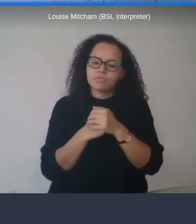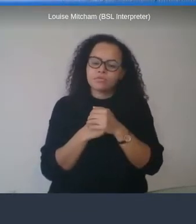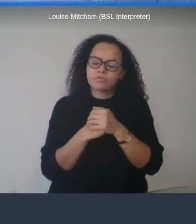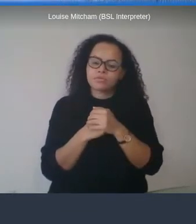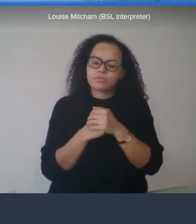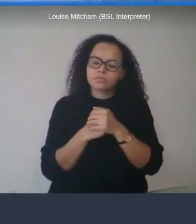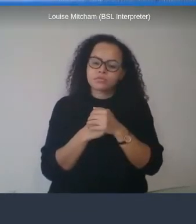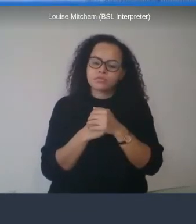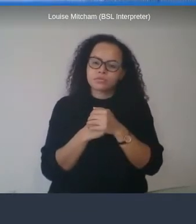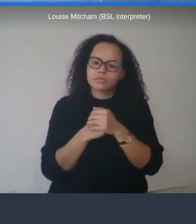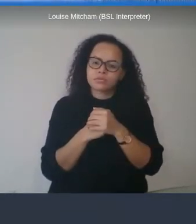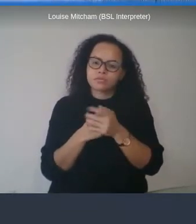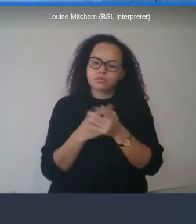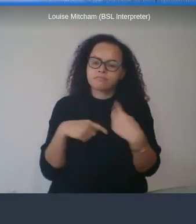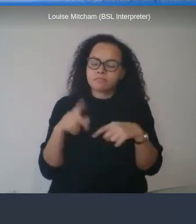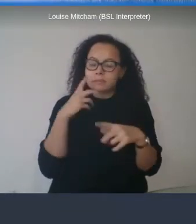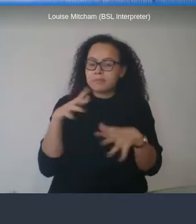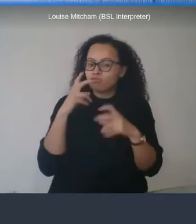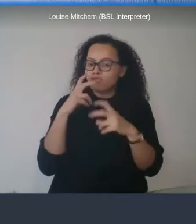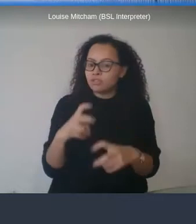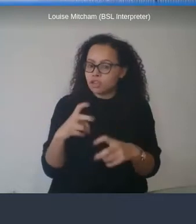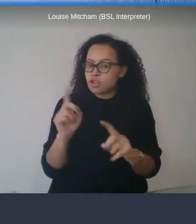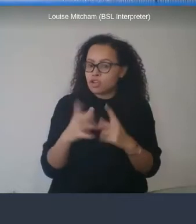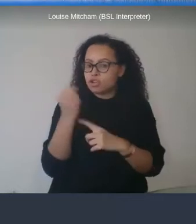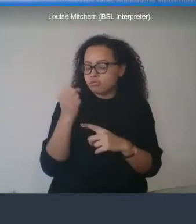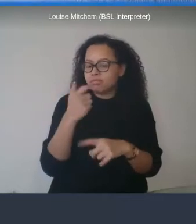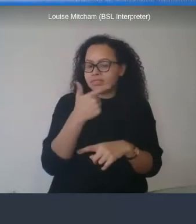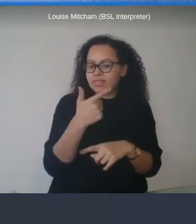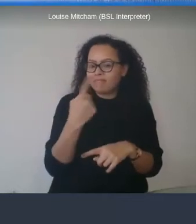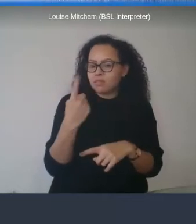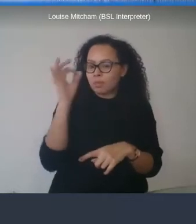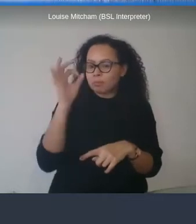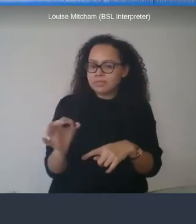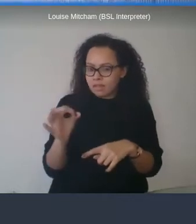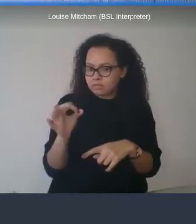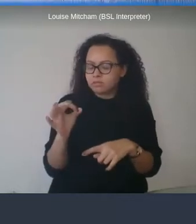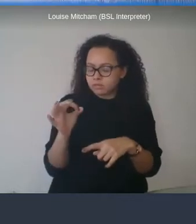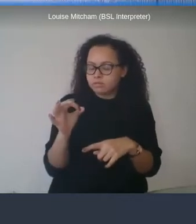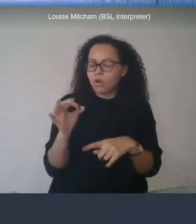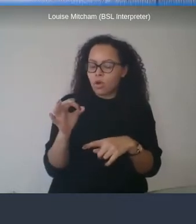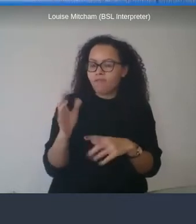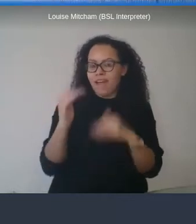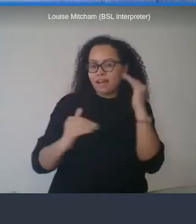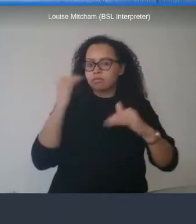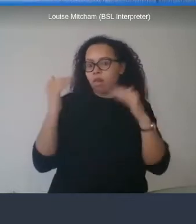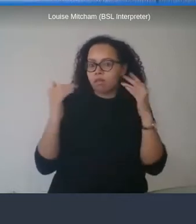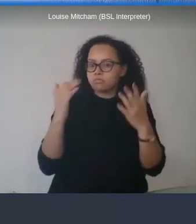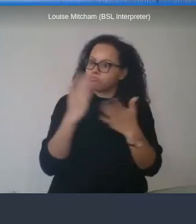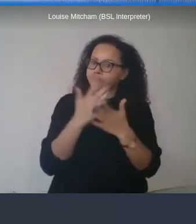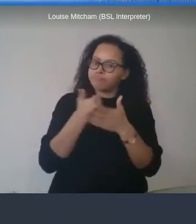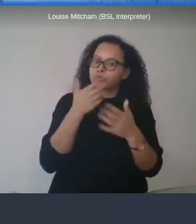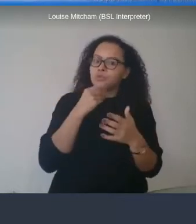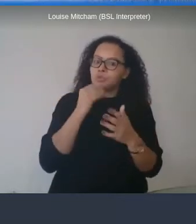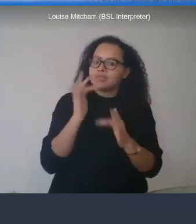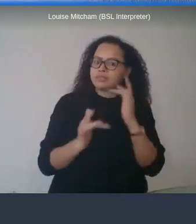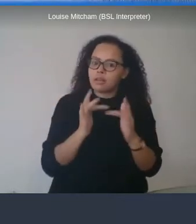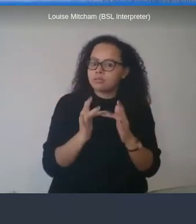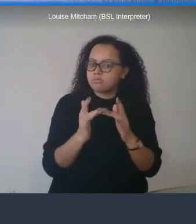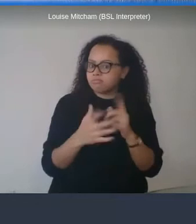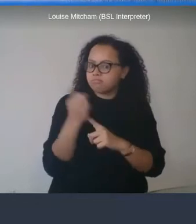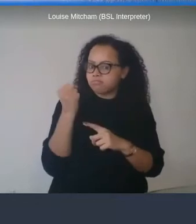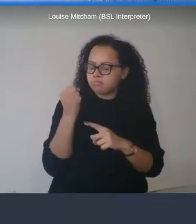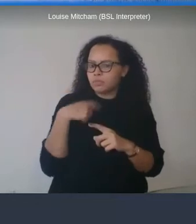Research tells us that 91% of adults were recent users of the internet. We know if we look back at the